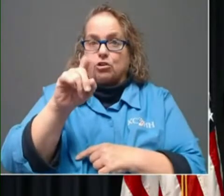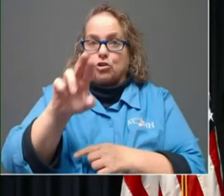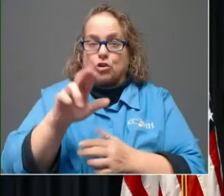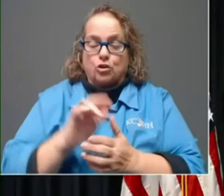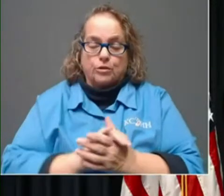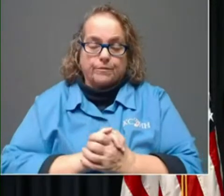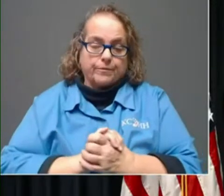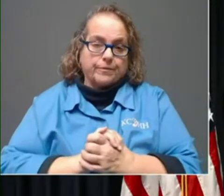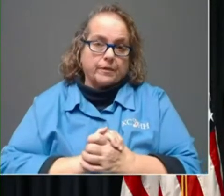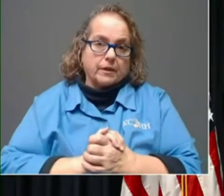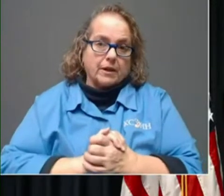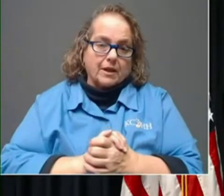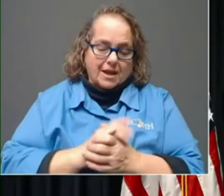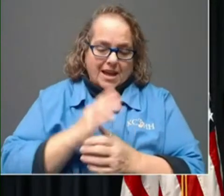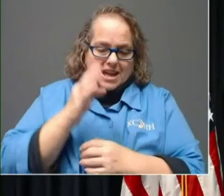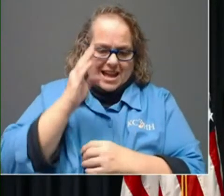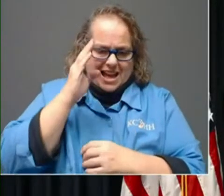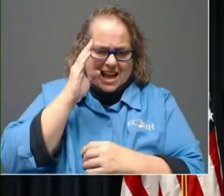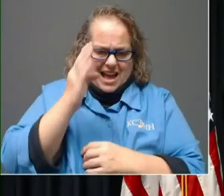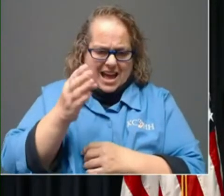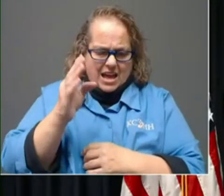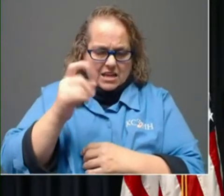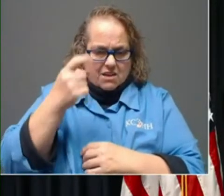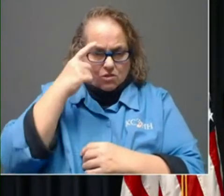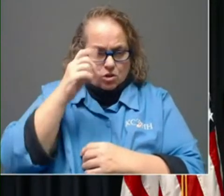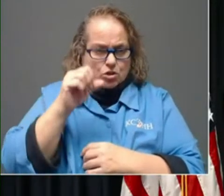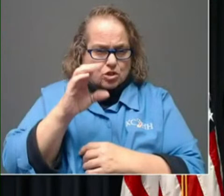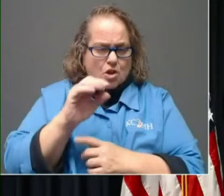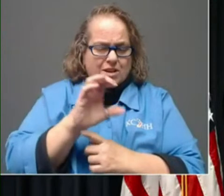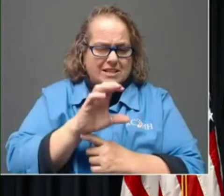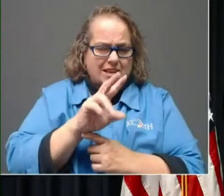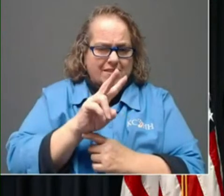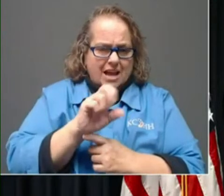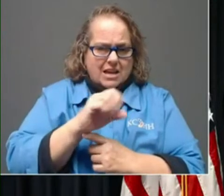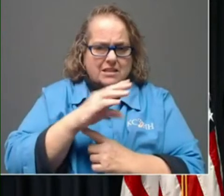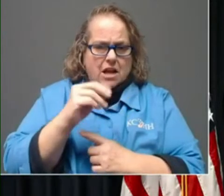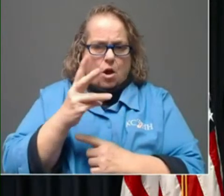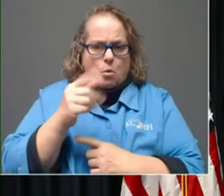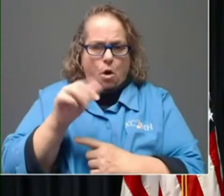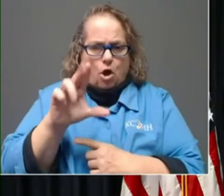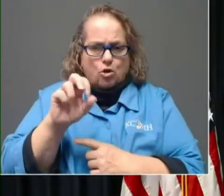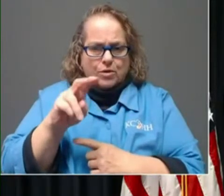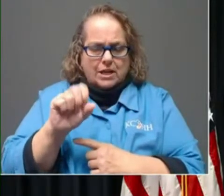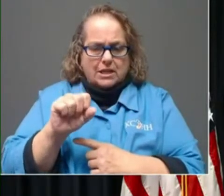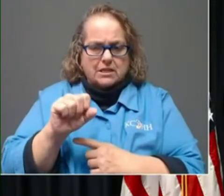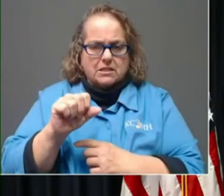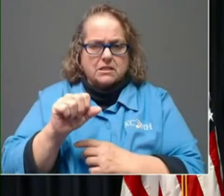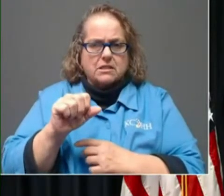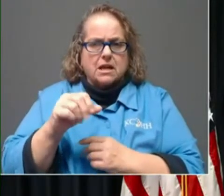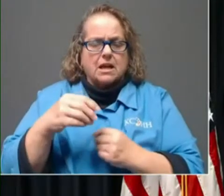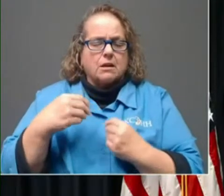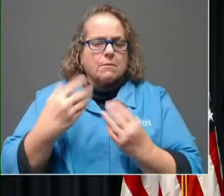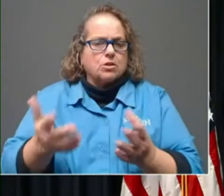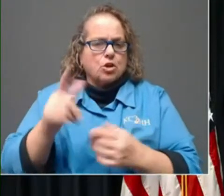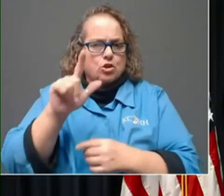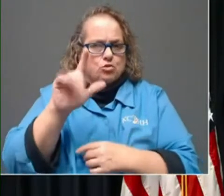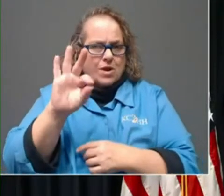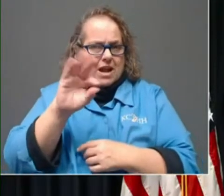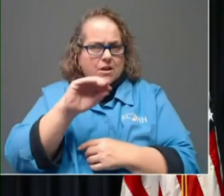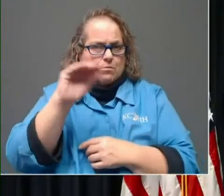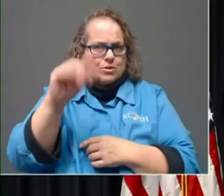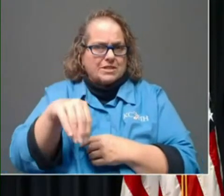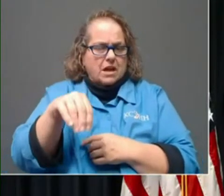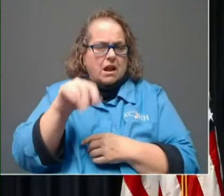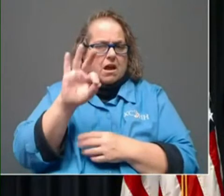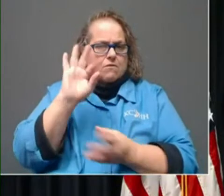Hi, Governor. So CVS and Walgreens have only administered 29% of the total doses they've received